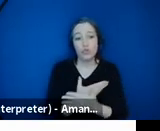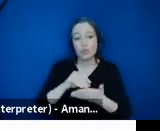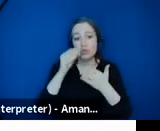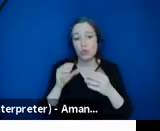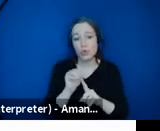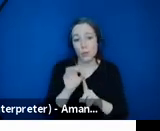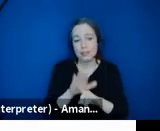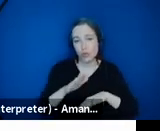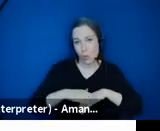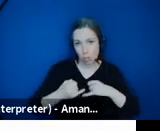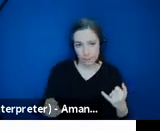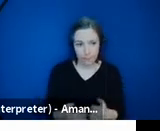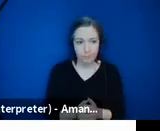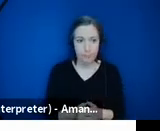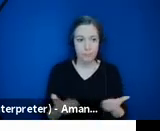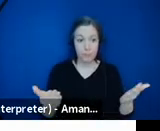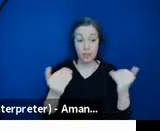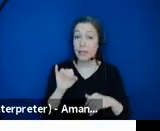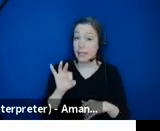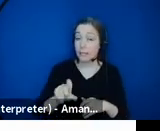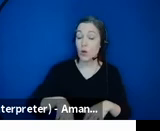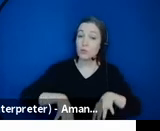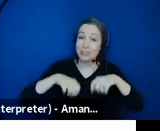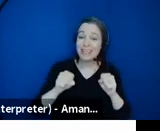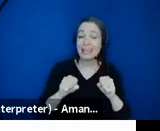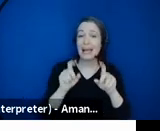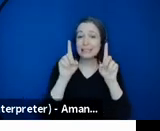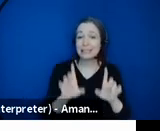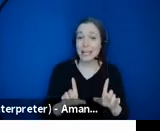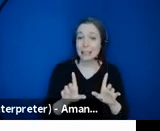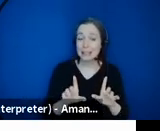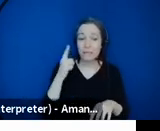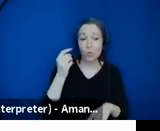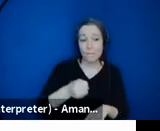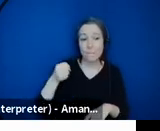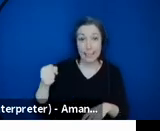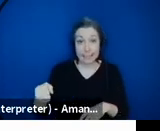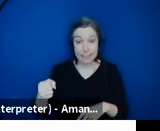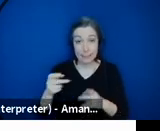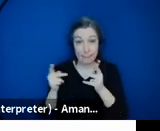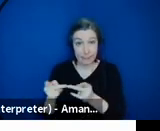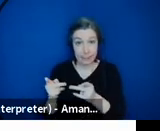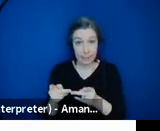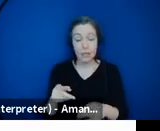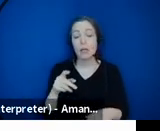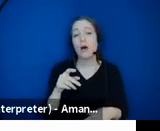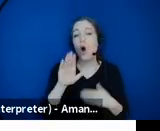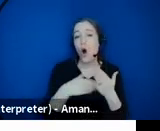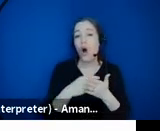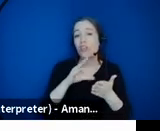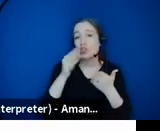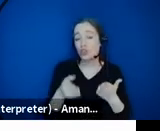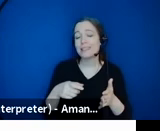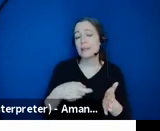need to do placement testing you'll do those. So all students who are pursuing credit courses must complete placement testing in